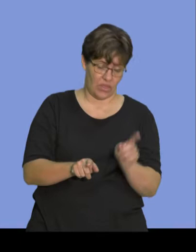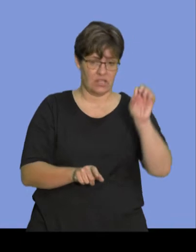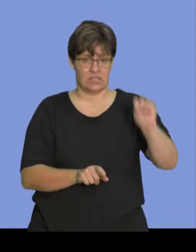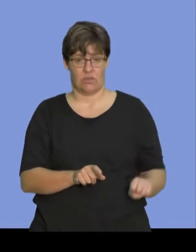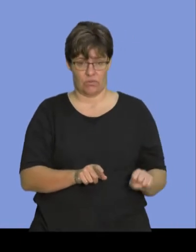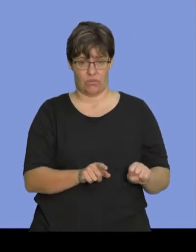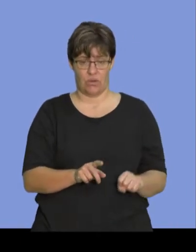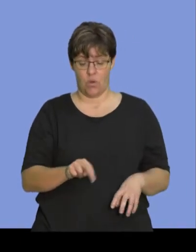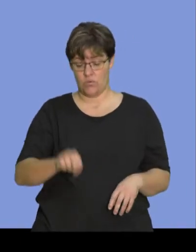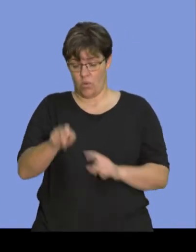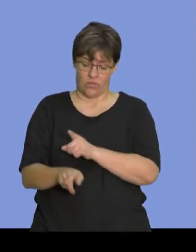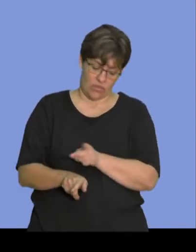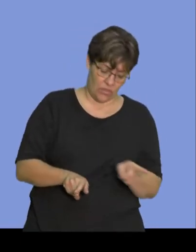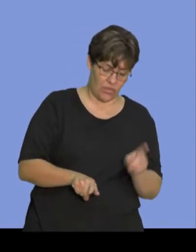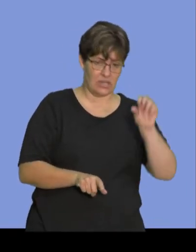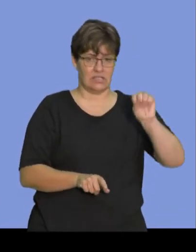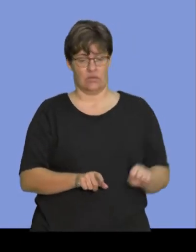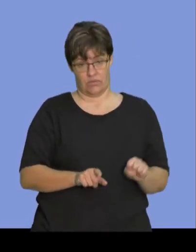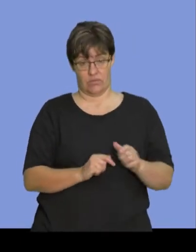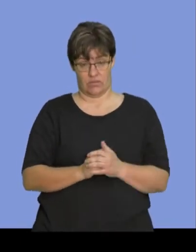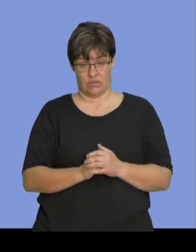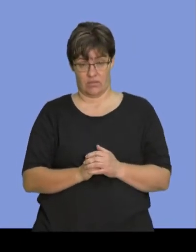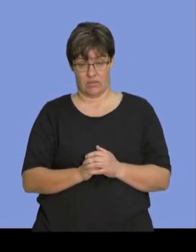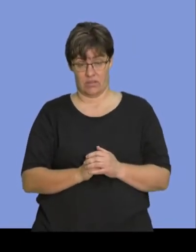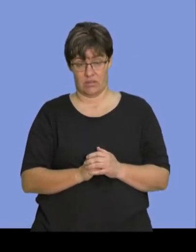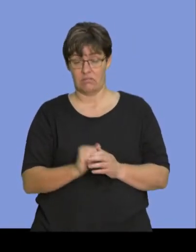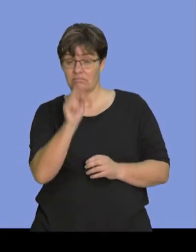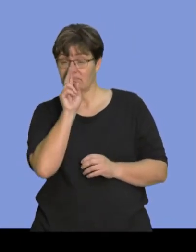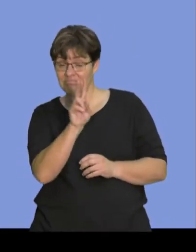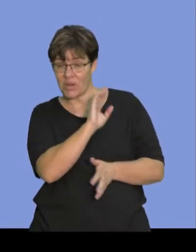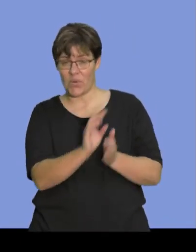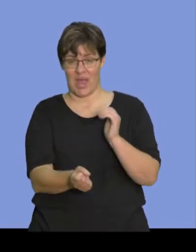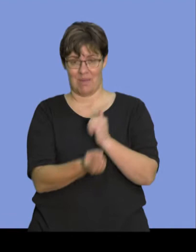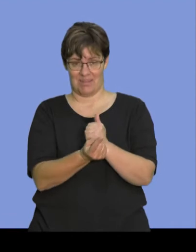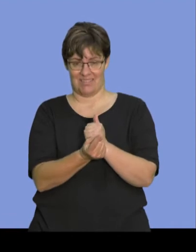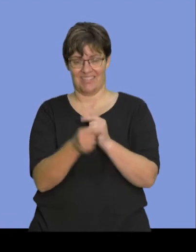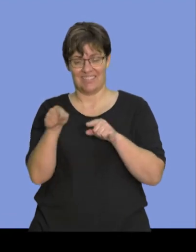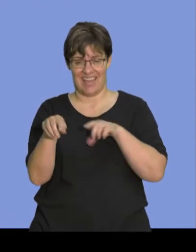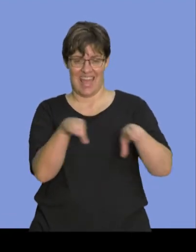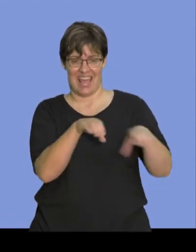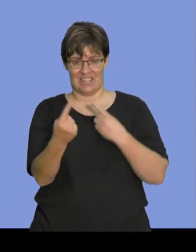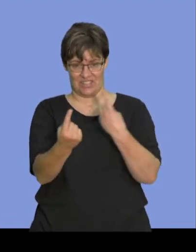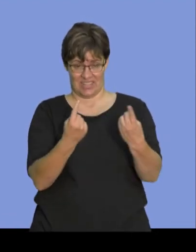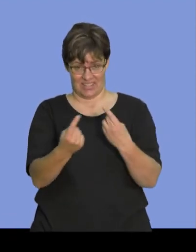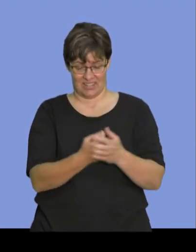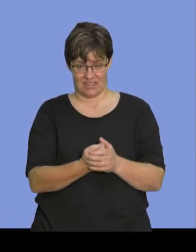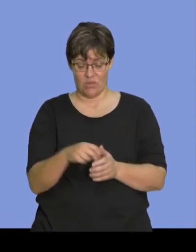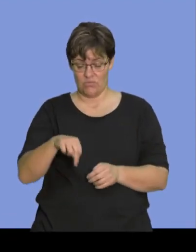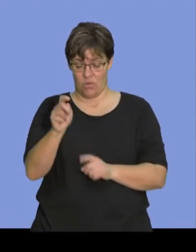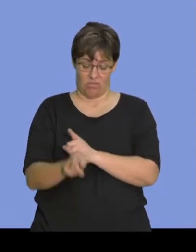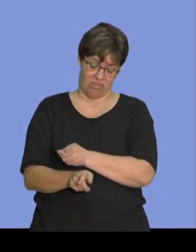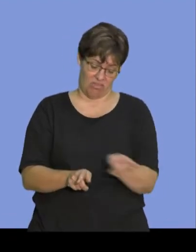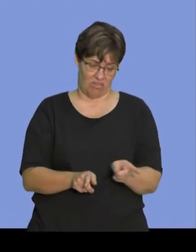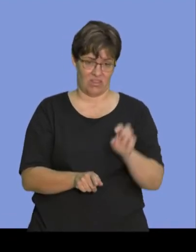to south, right? So this is what happens when the poles interact with each other, north to south,